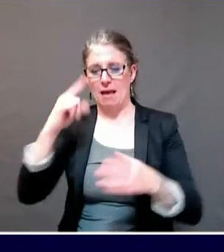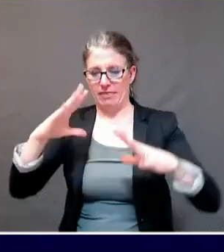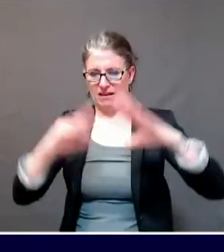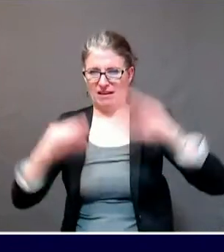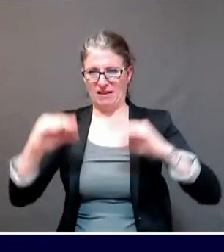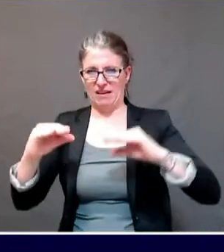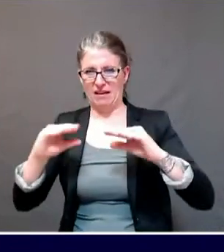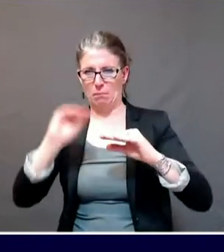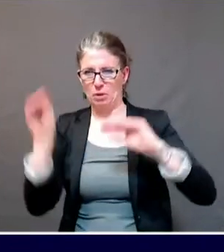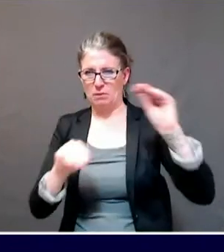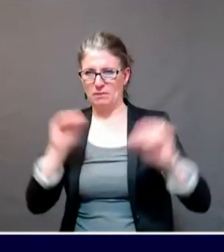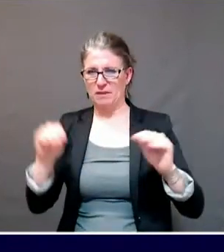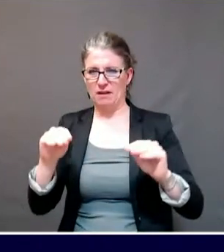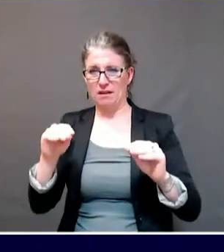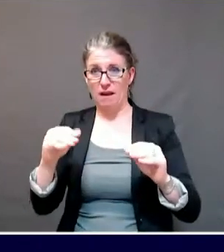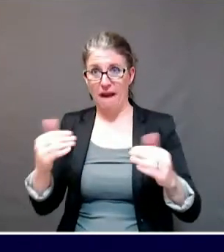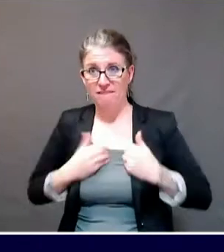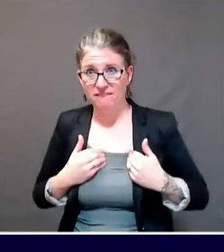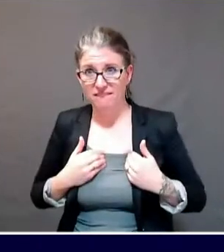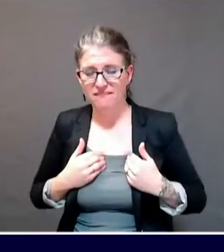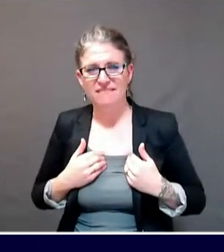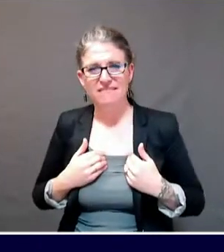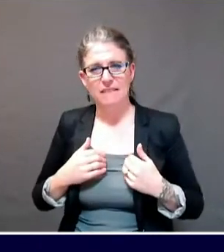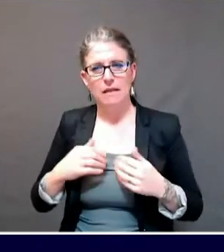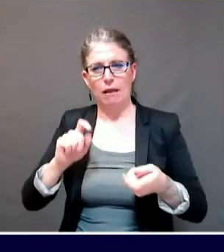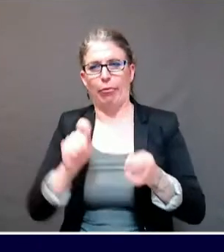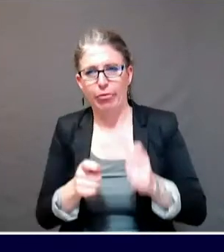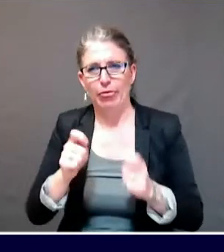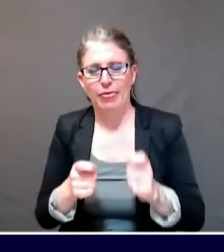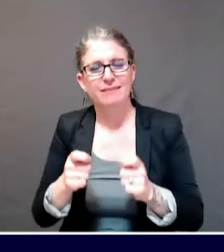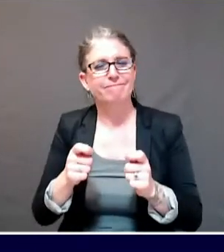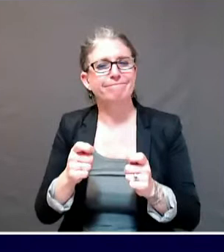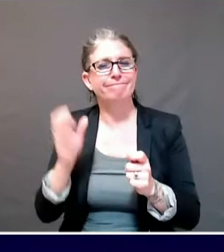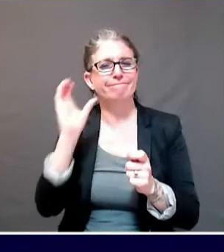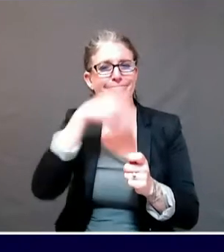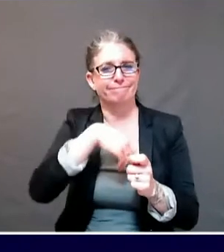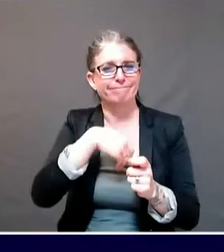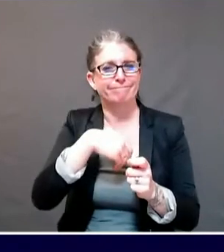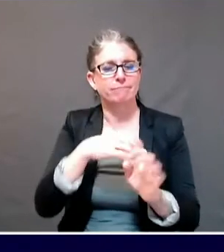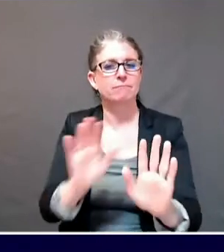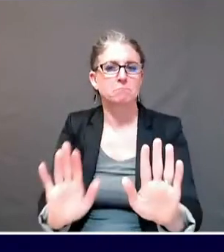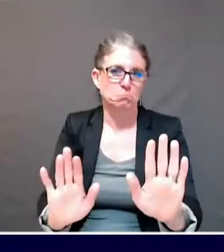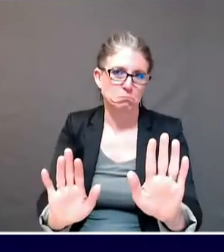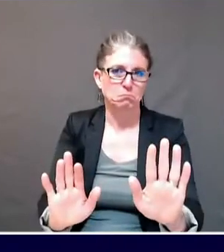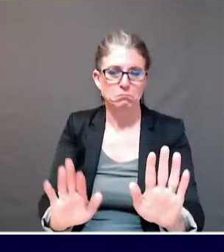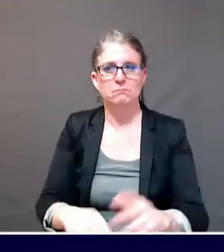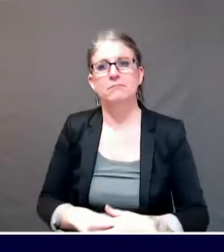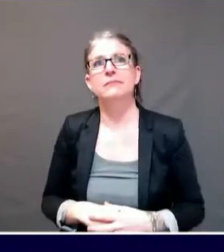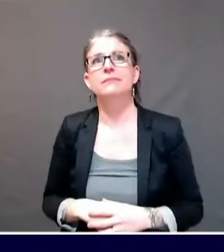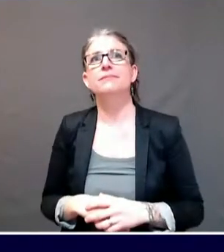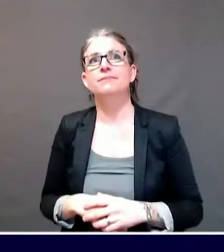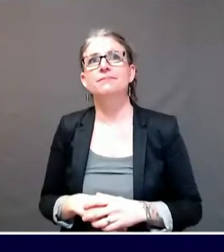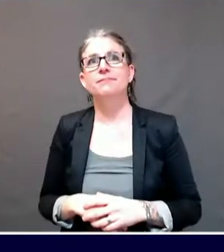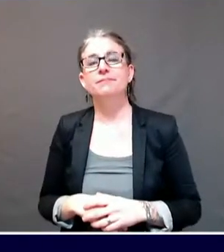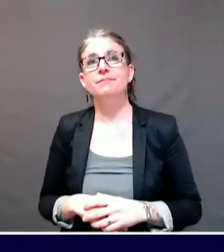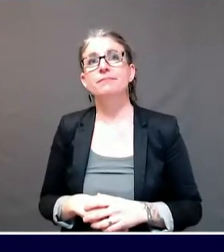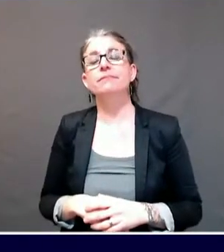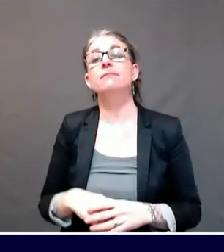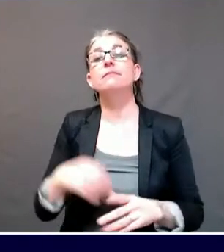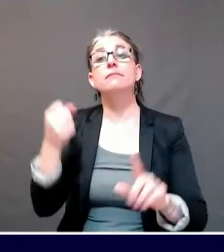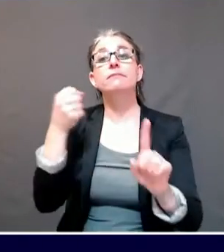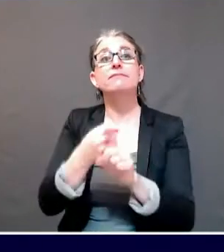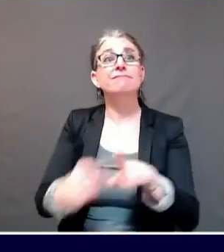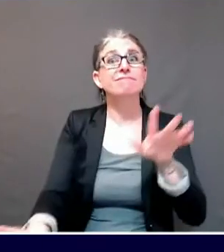opened that are of note that we have opened since the last time we spoke last week. Those